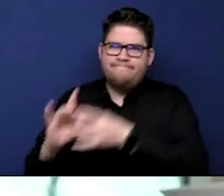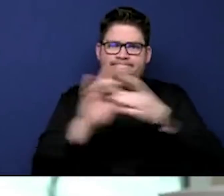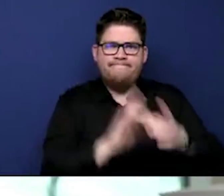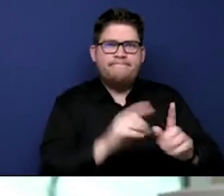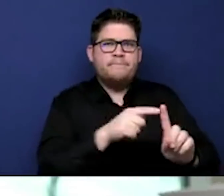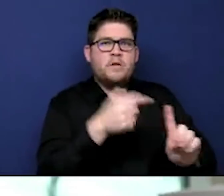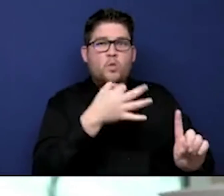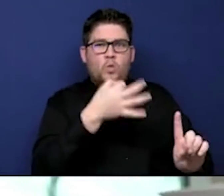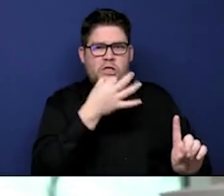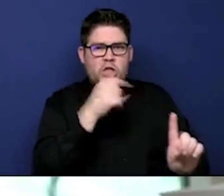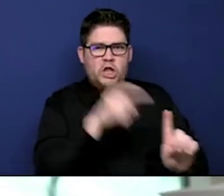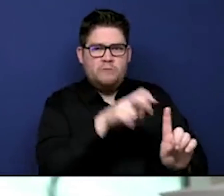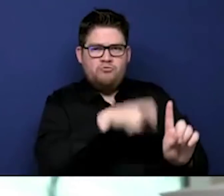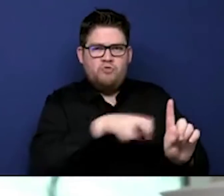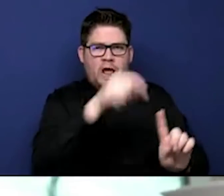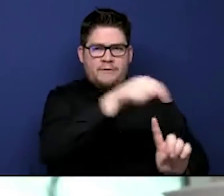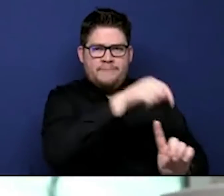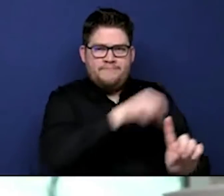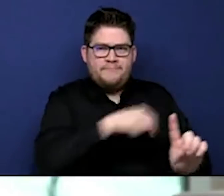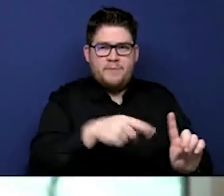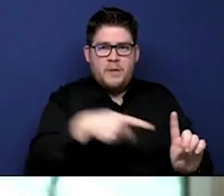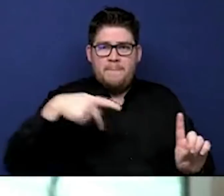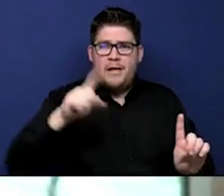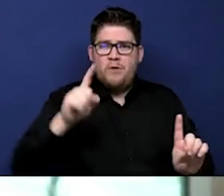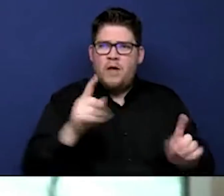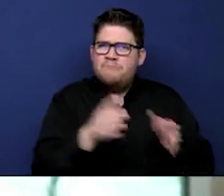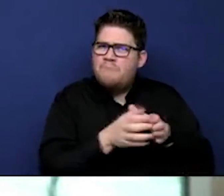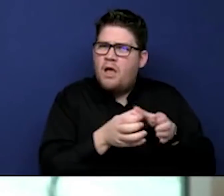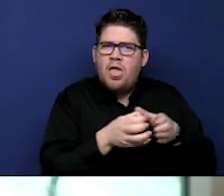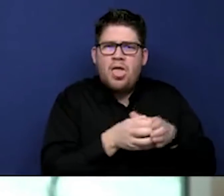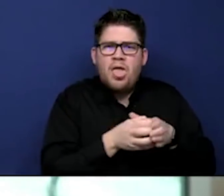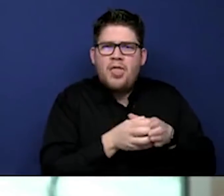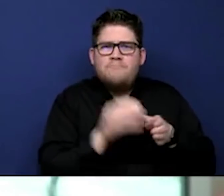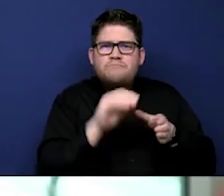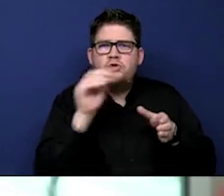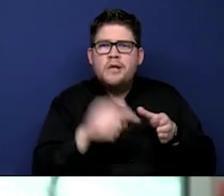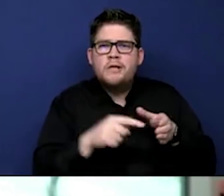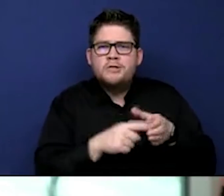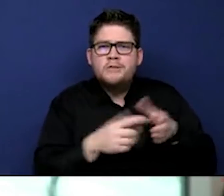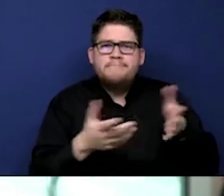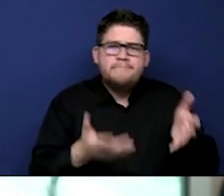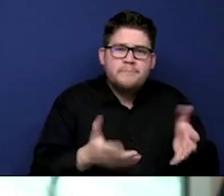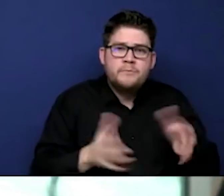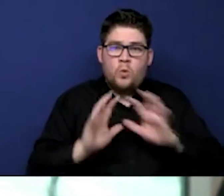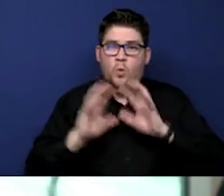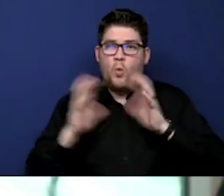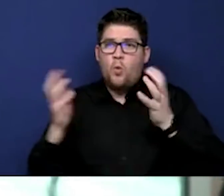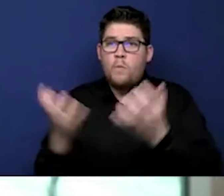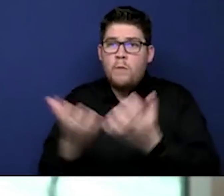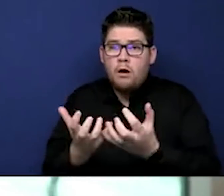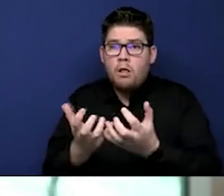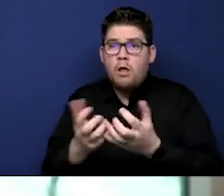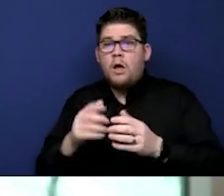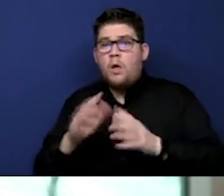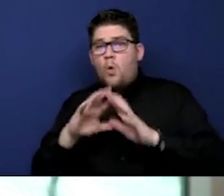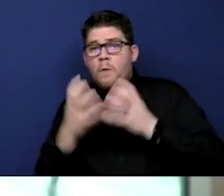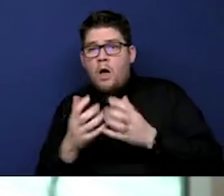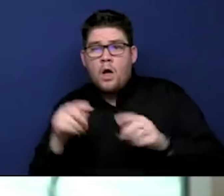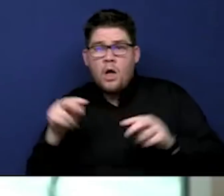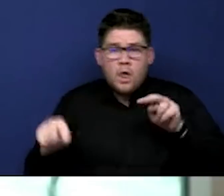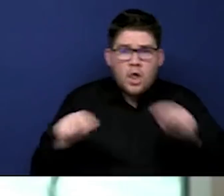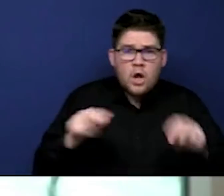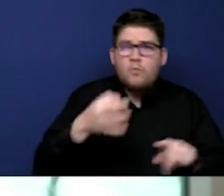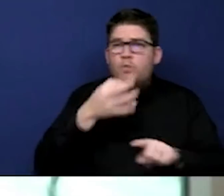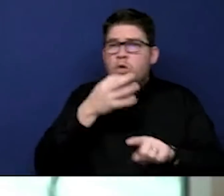but it is still a small percentage of all of the cases in Whistler overall. and a small percentage of the cases in